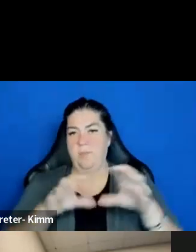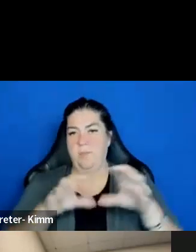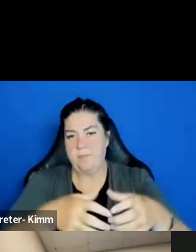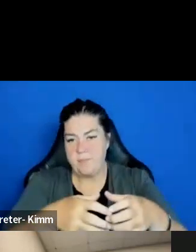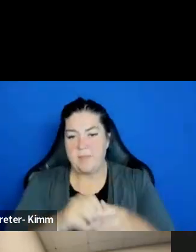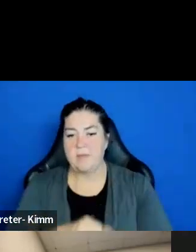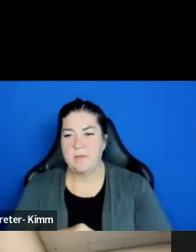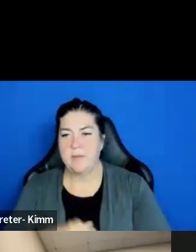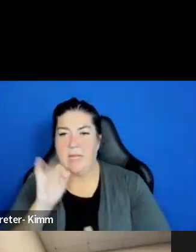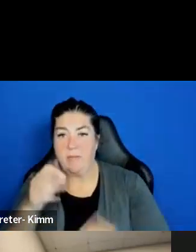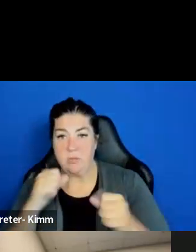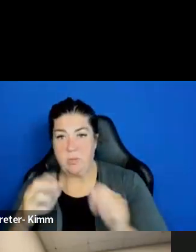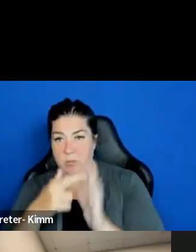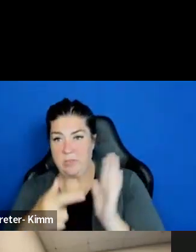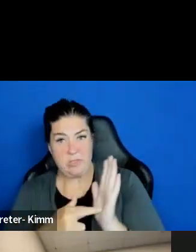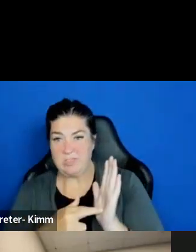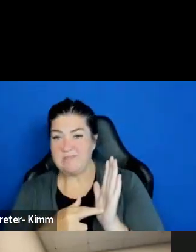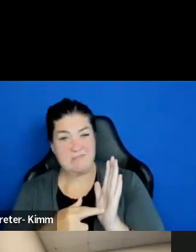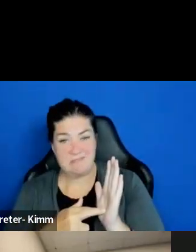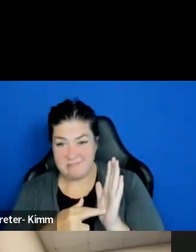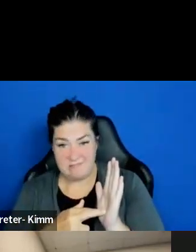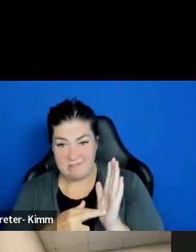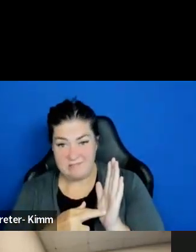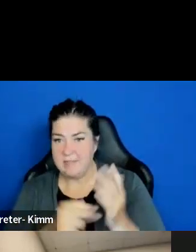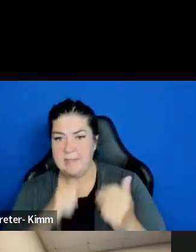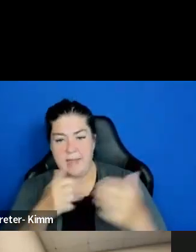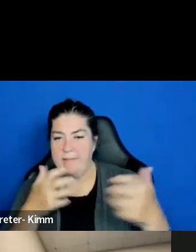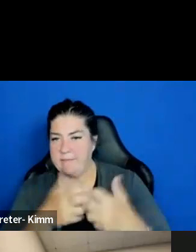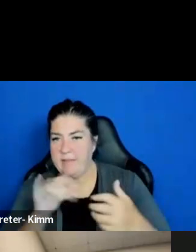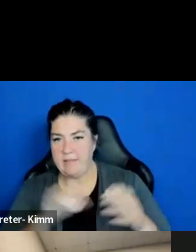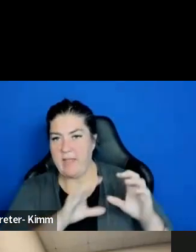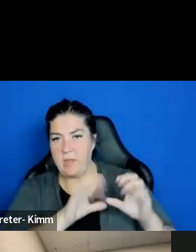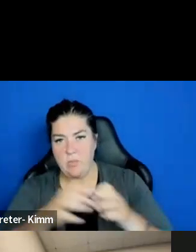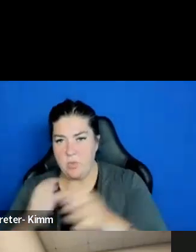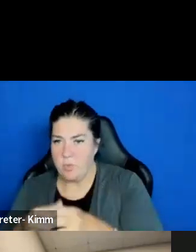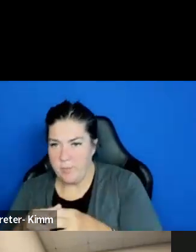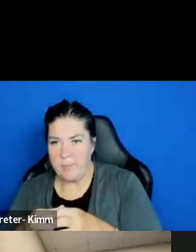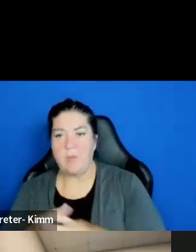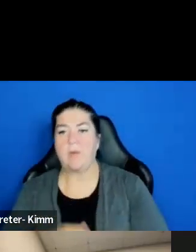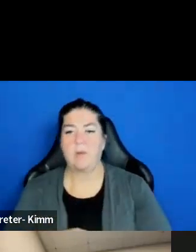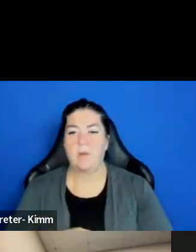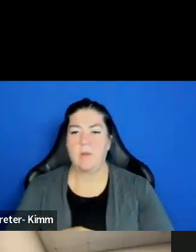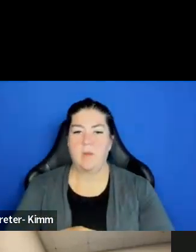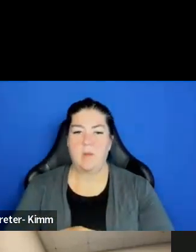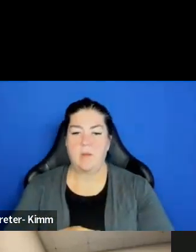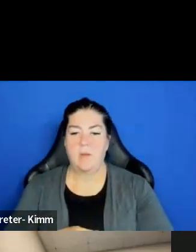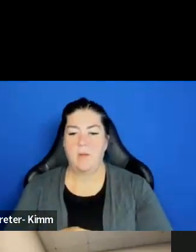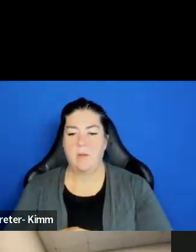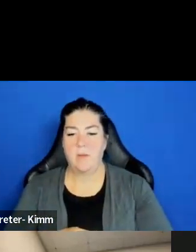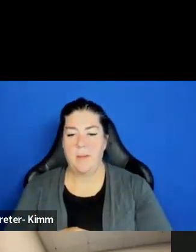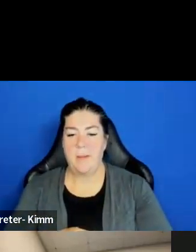to register and for some reason you don't fit into this category, the reason we're limiting it to this is so that it will